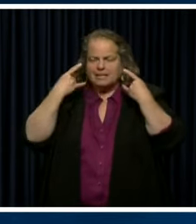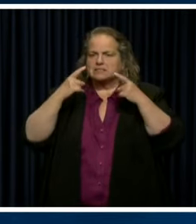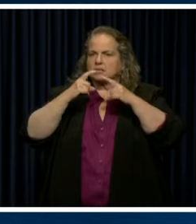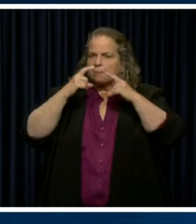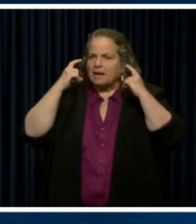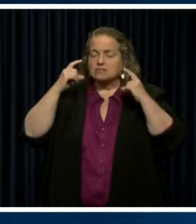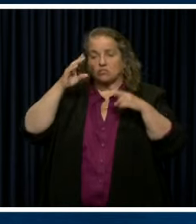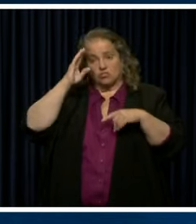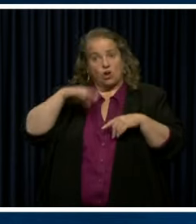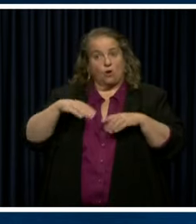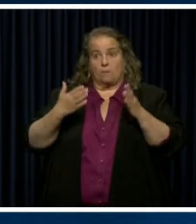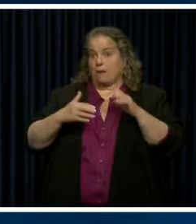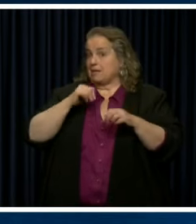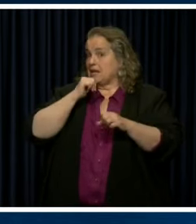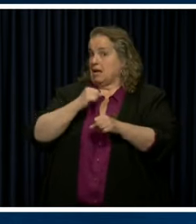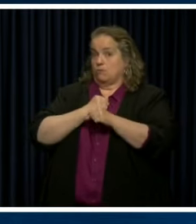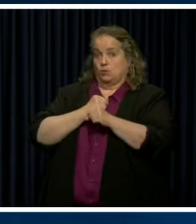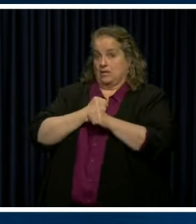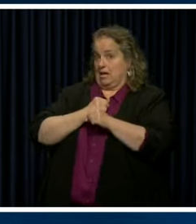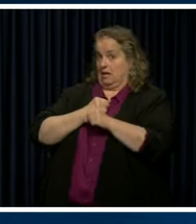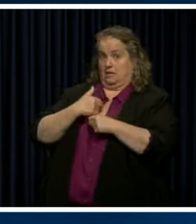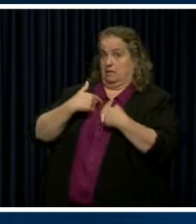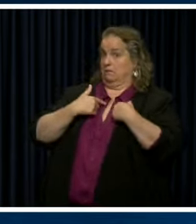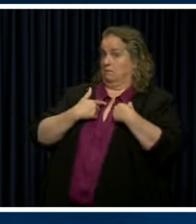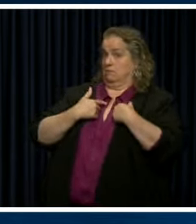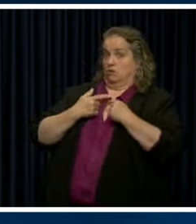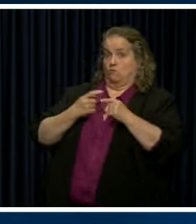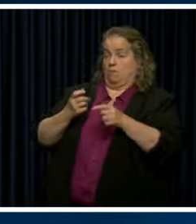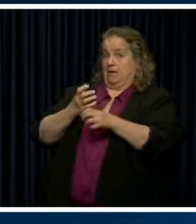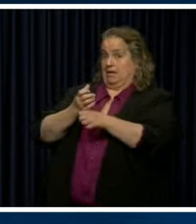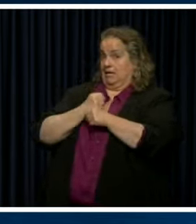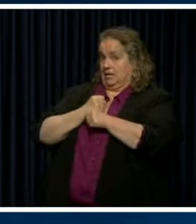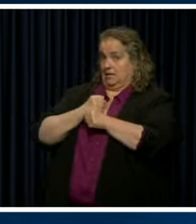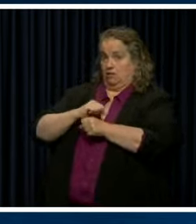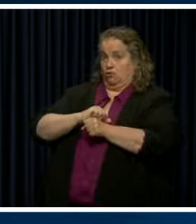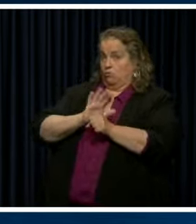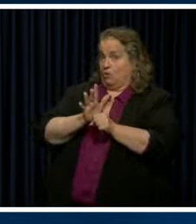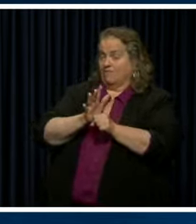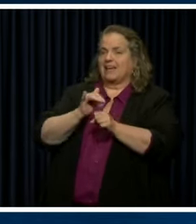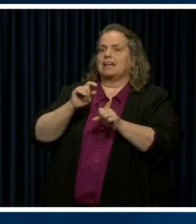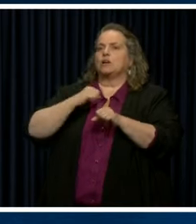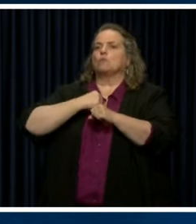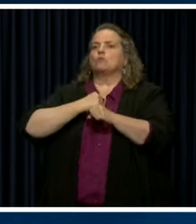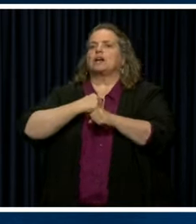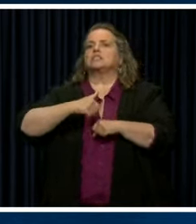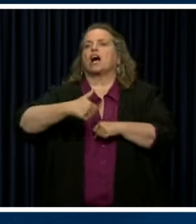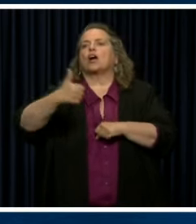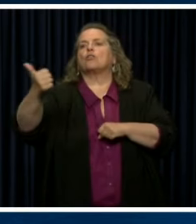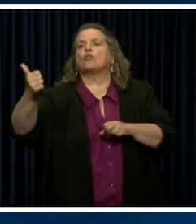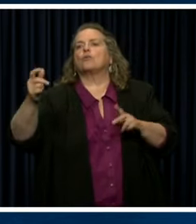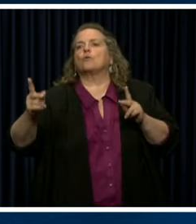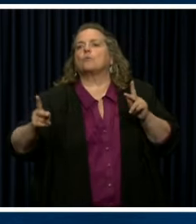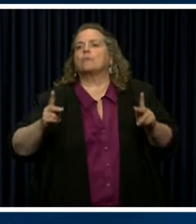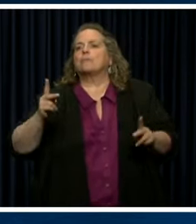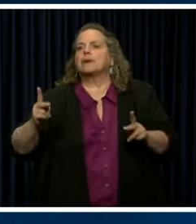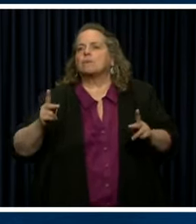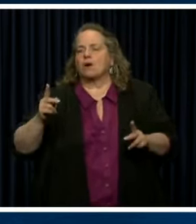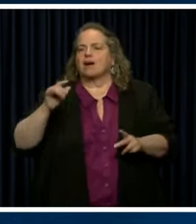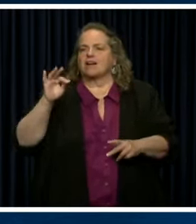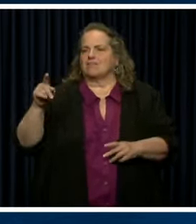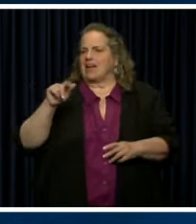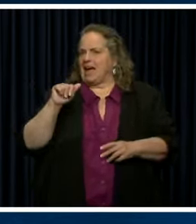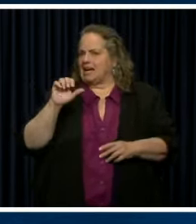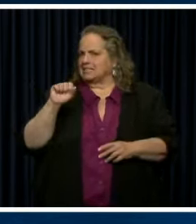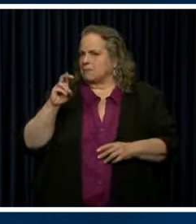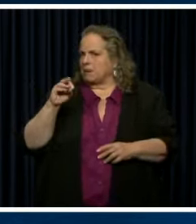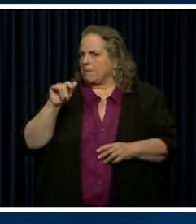that while it might not protect them from getting the coronavirus, it protects other people if they are